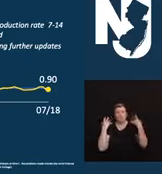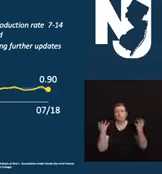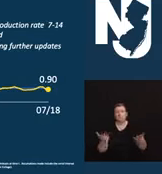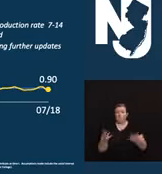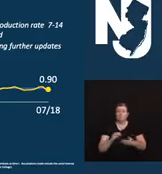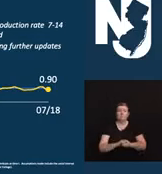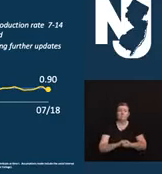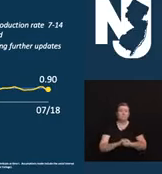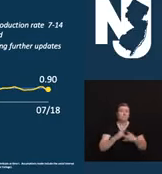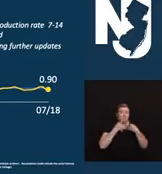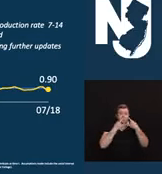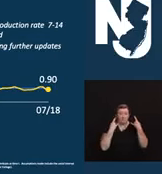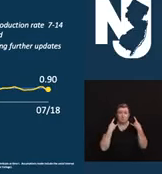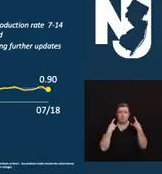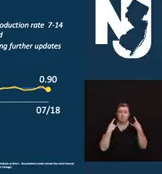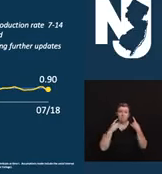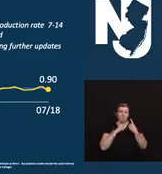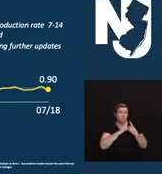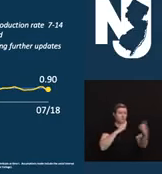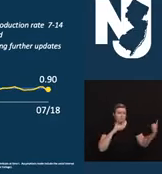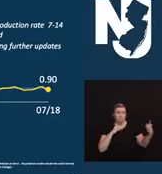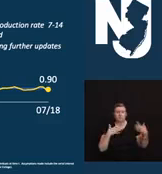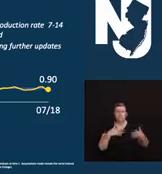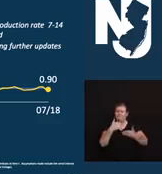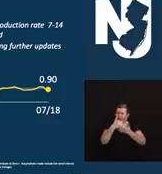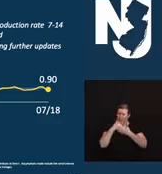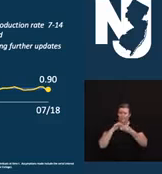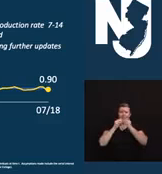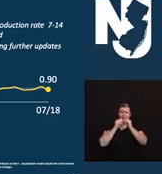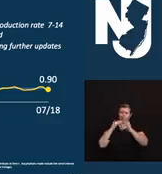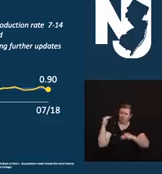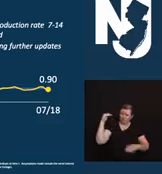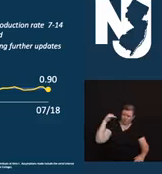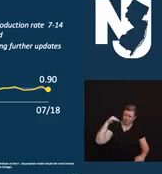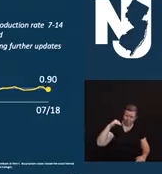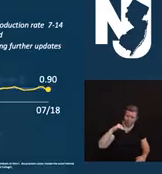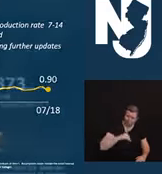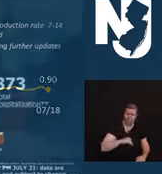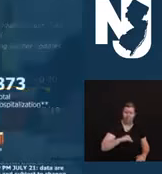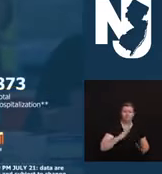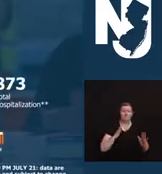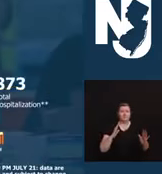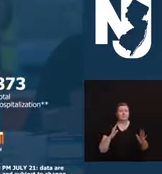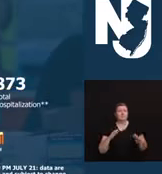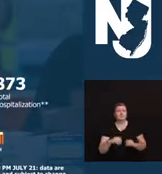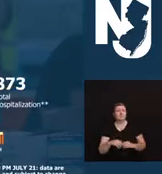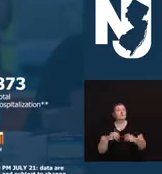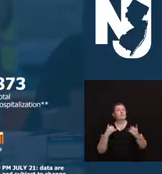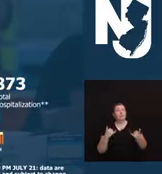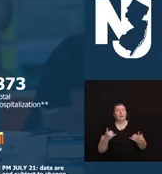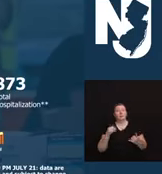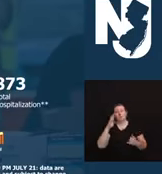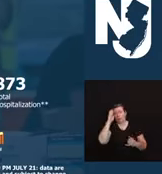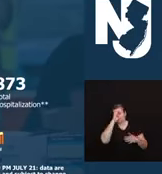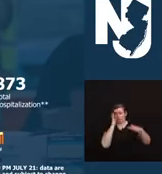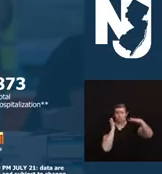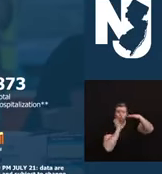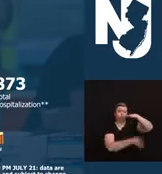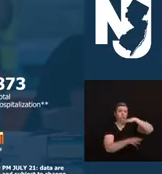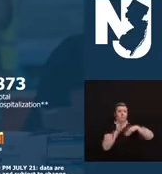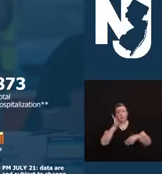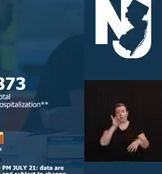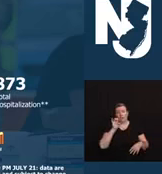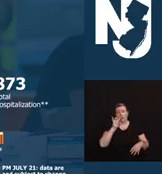these numbers as low as they are. So folks, let's keep them low. In our hospital, as of last night, we had